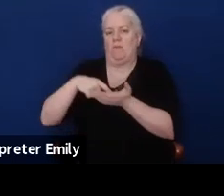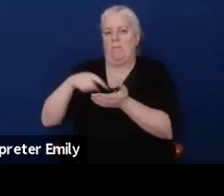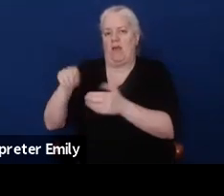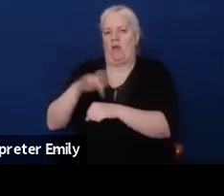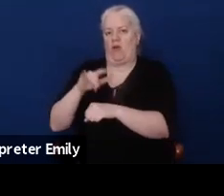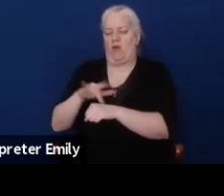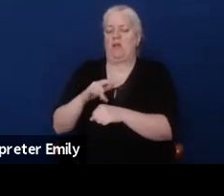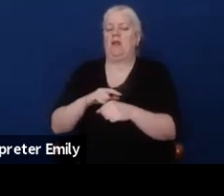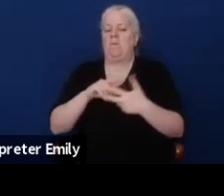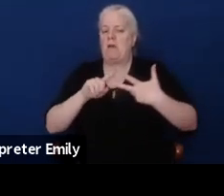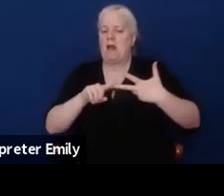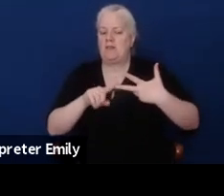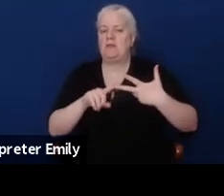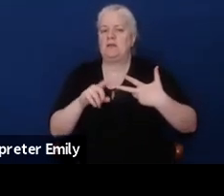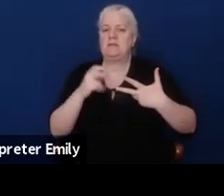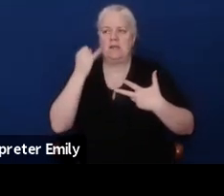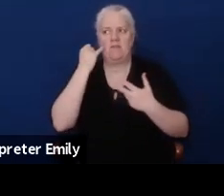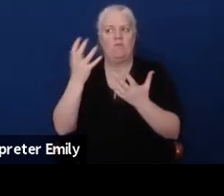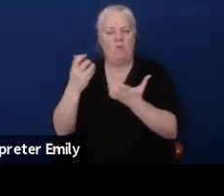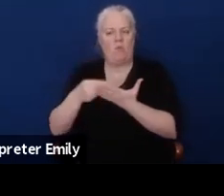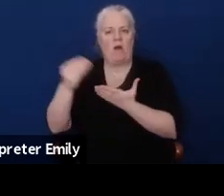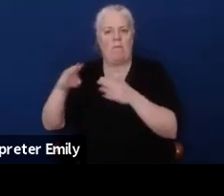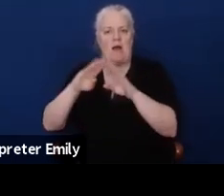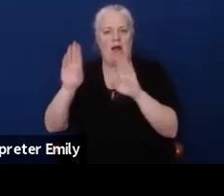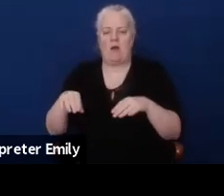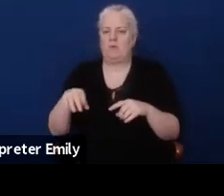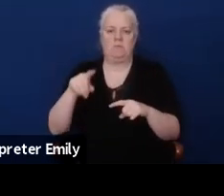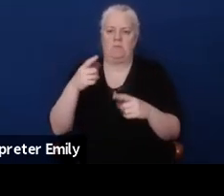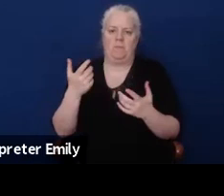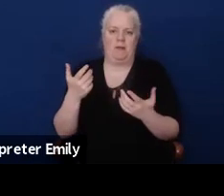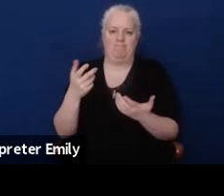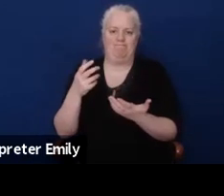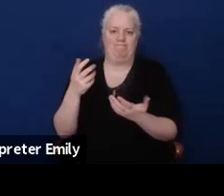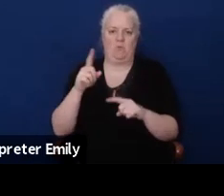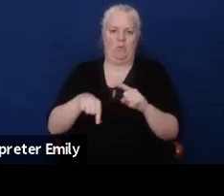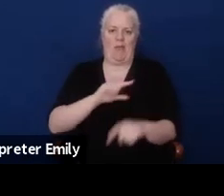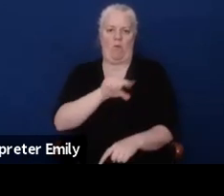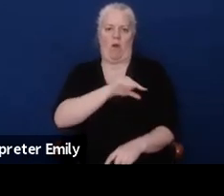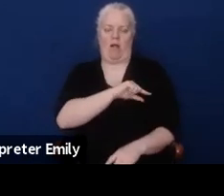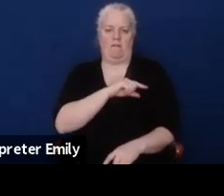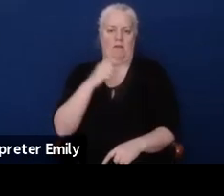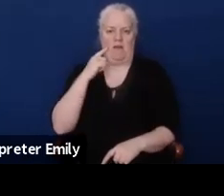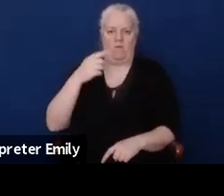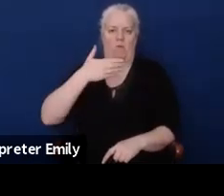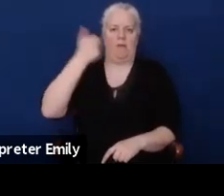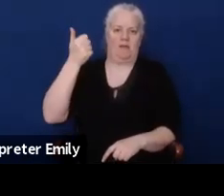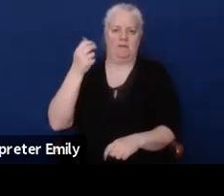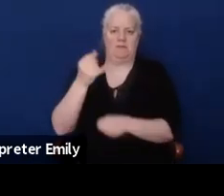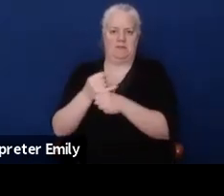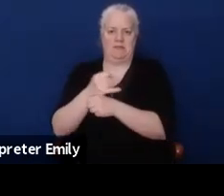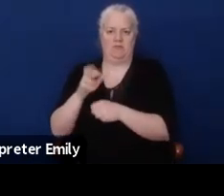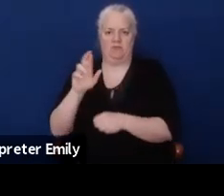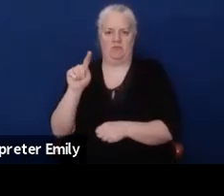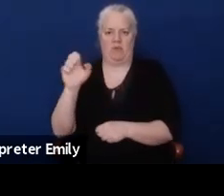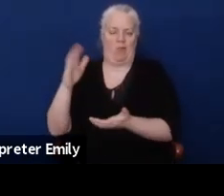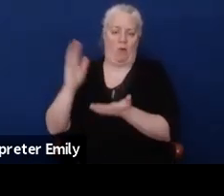but you're not qualified for the lowest rate and the best term, so you can afford paying